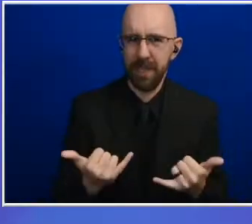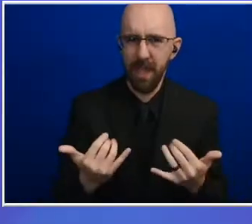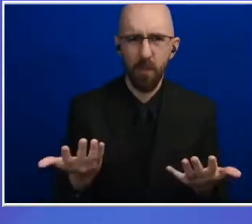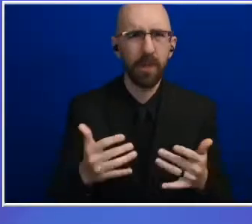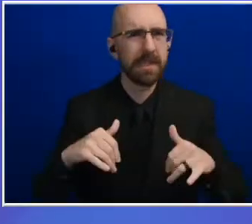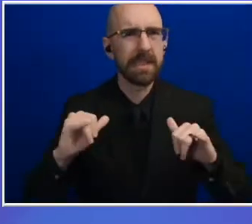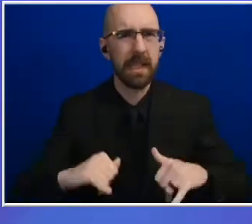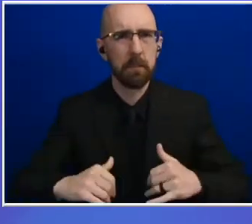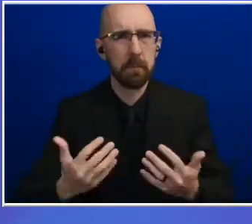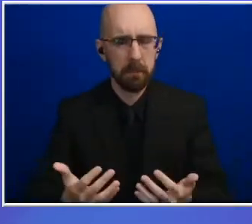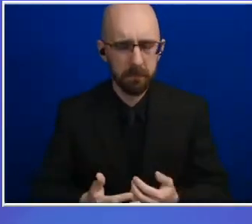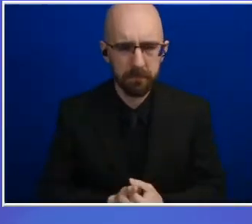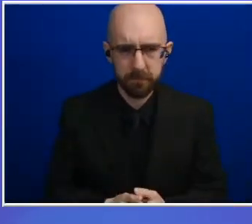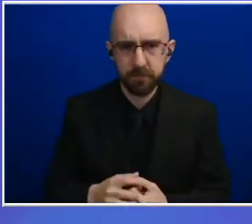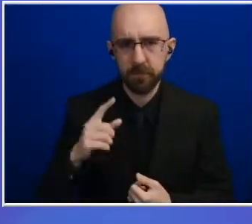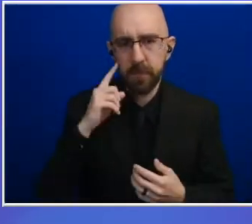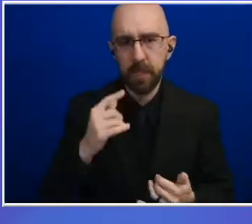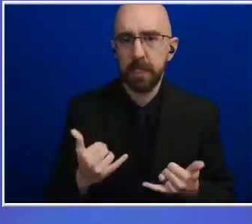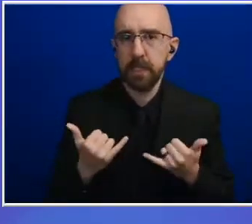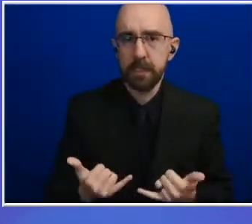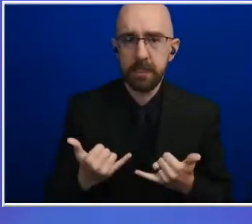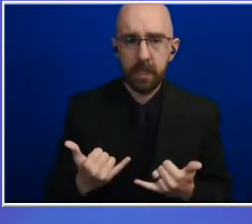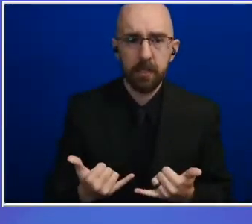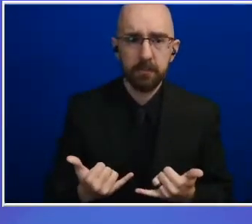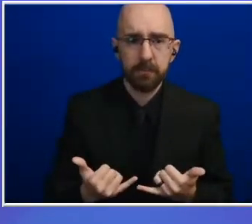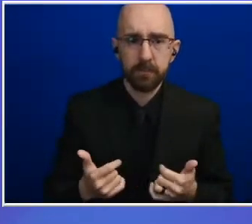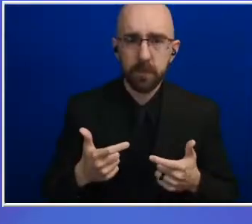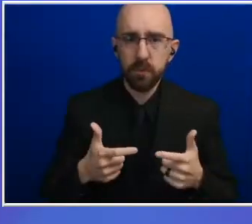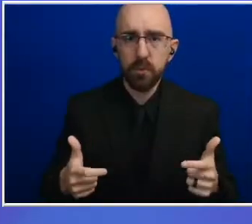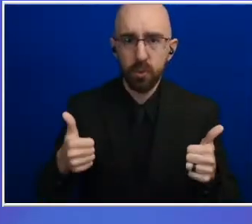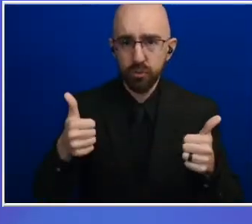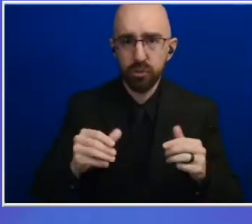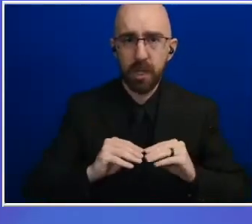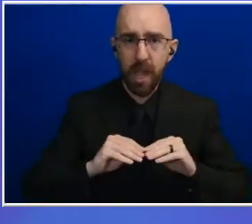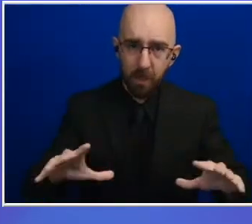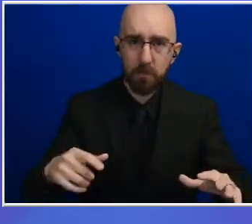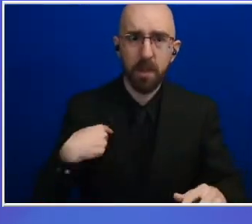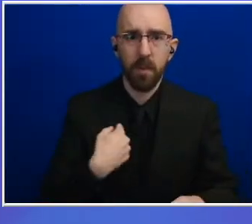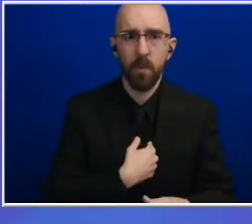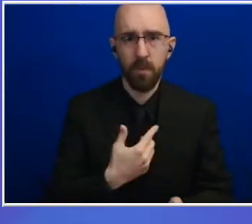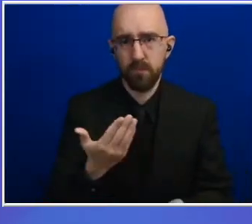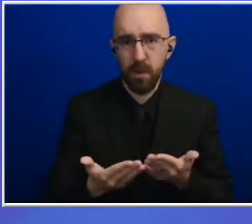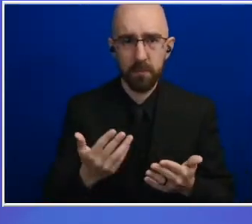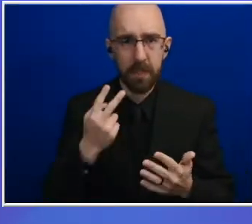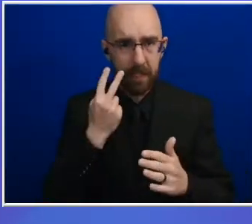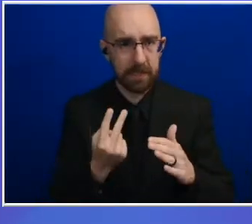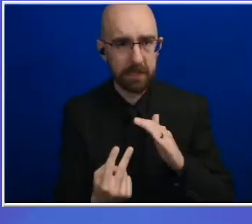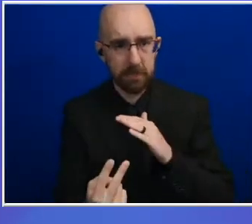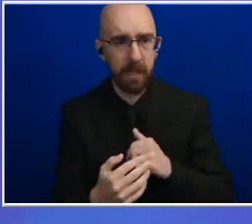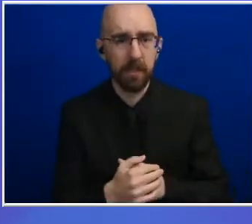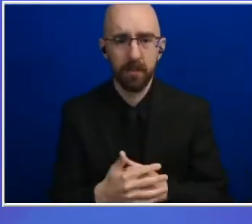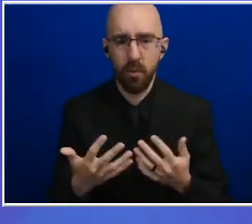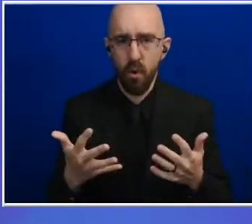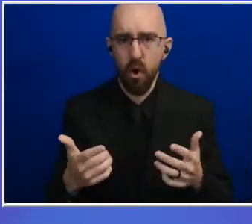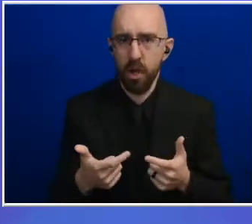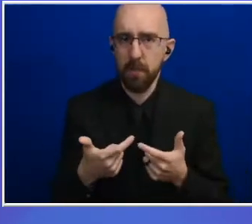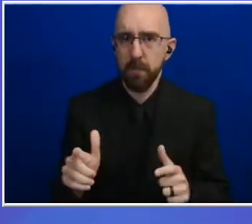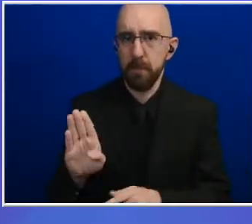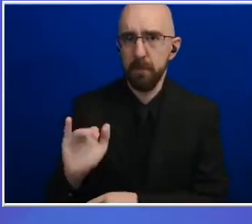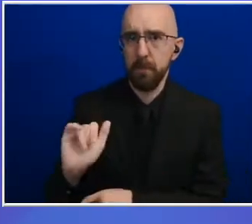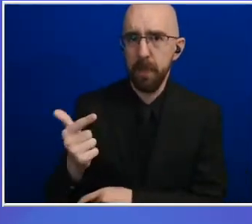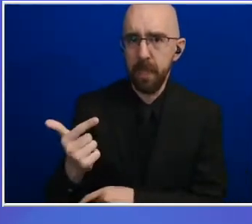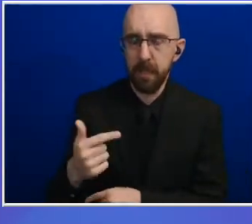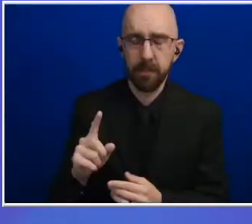think this time it's larger outbreak that we're probably anticipating. It's already very big, and it's just getting, it's